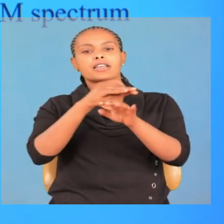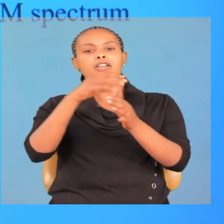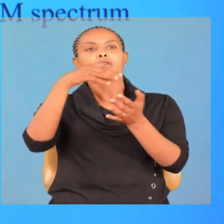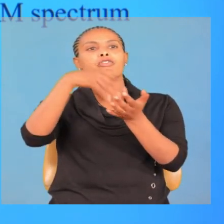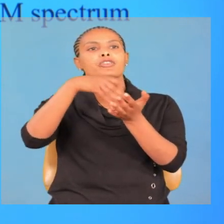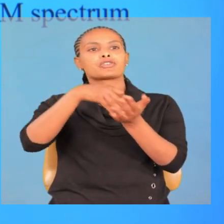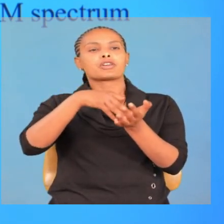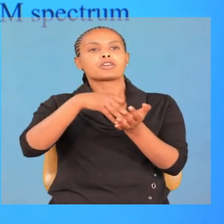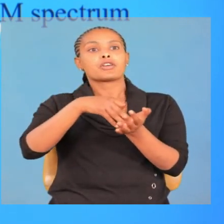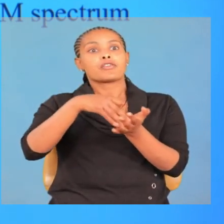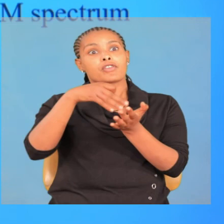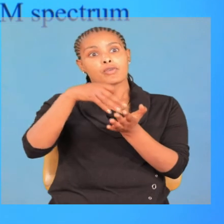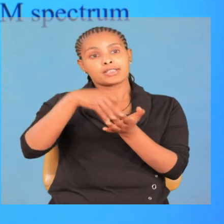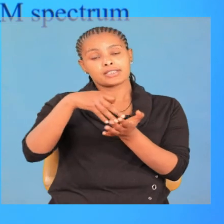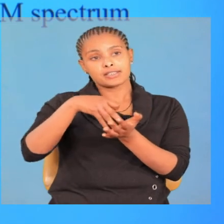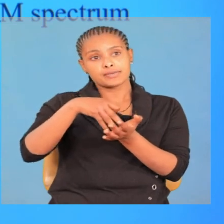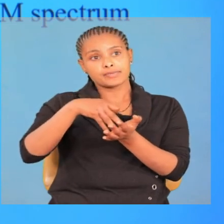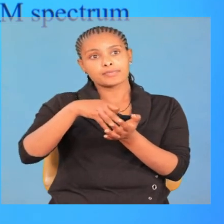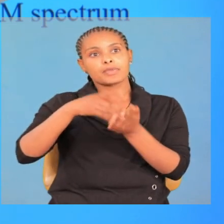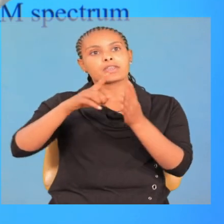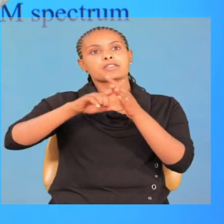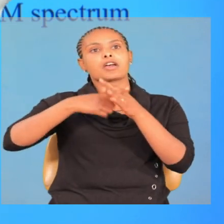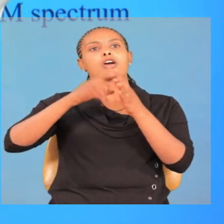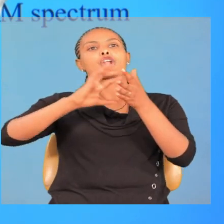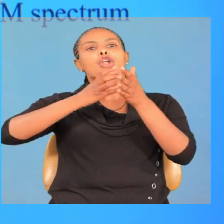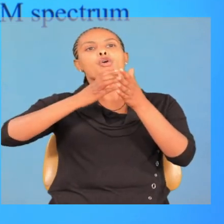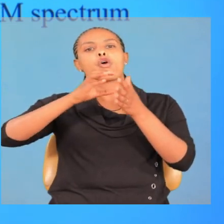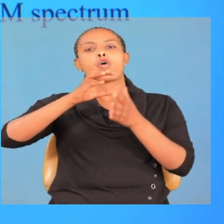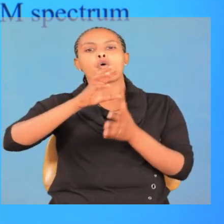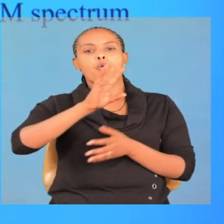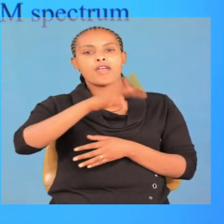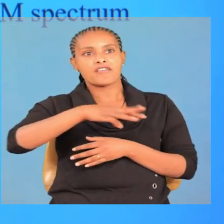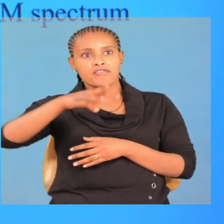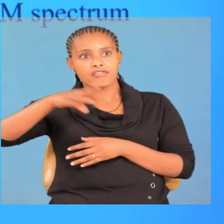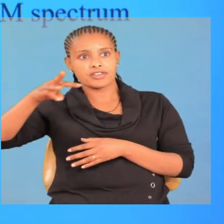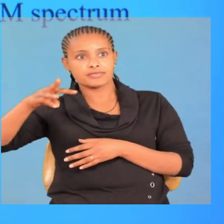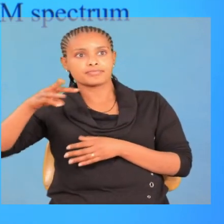of frequency start from radio wave.